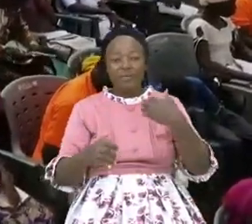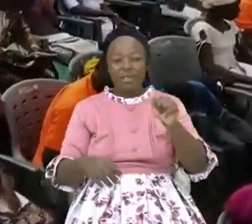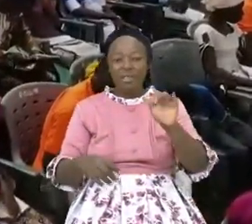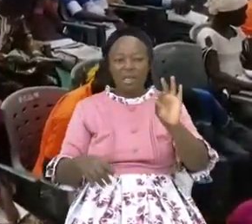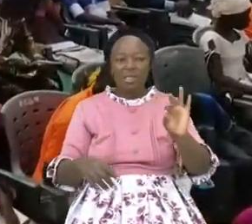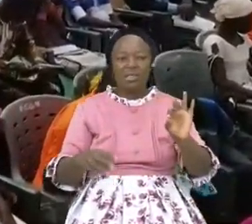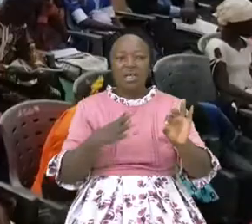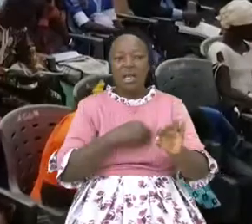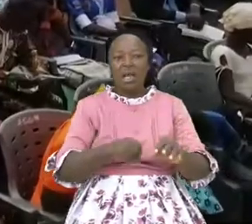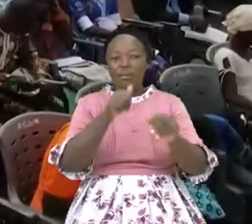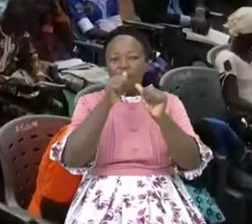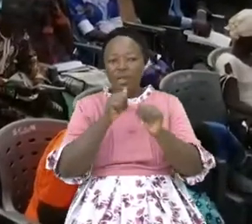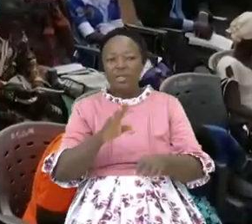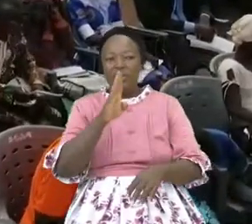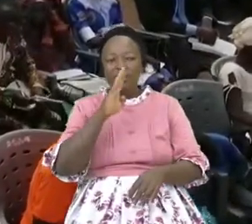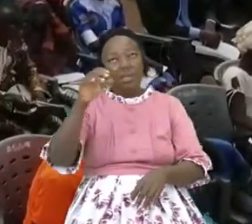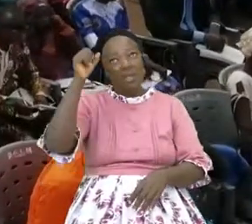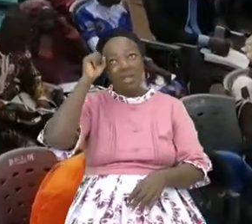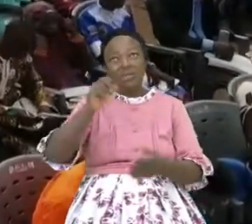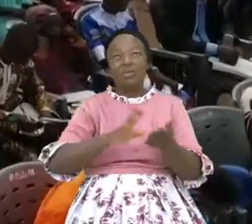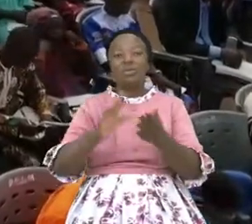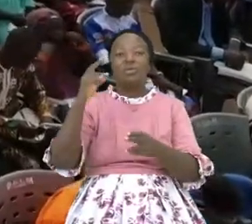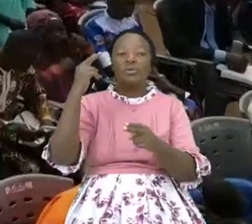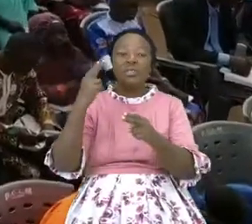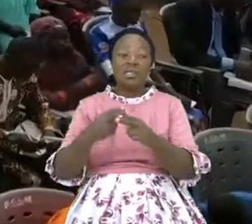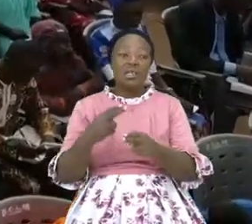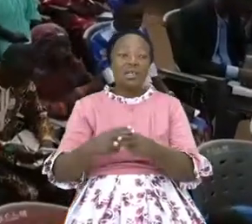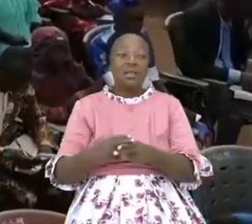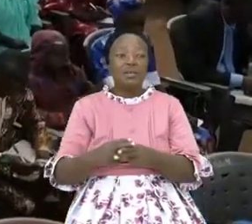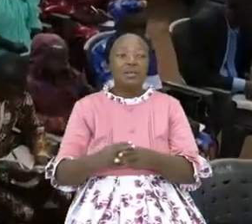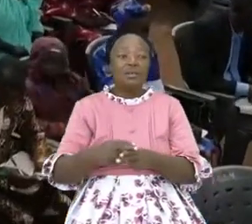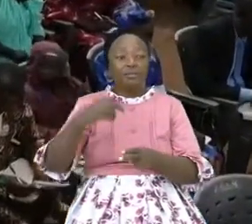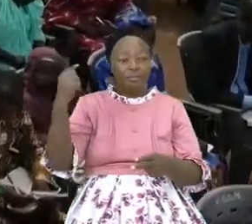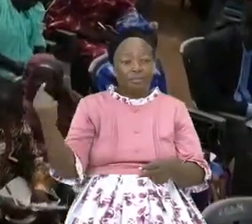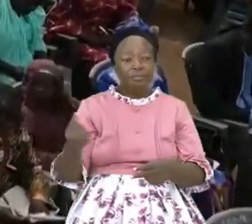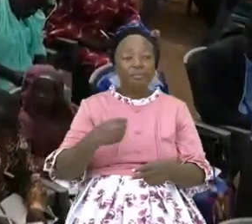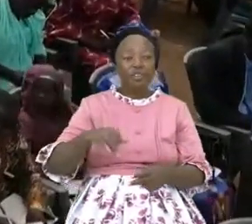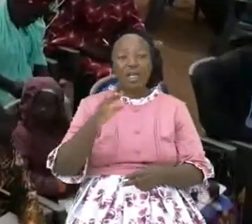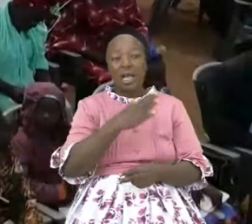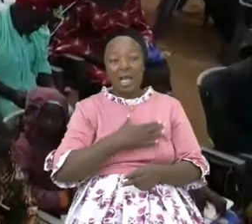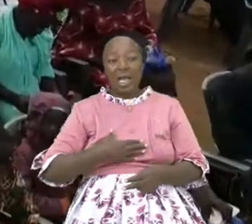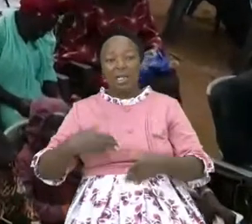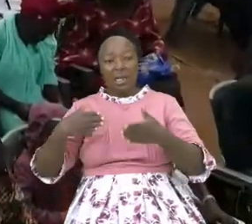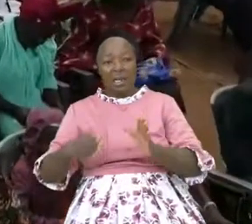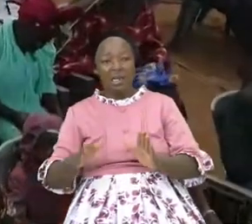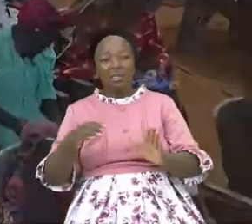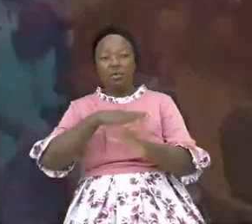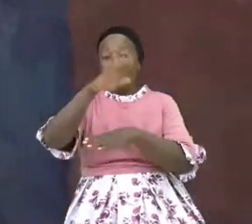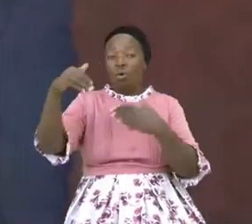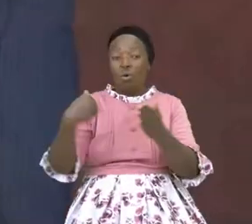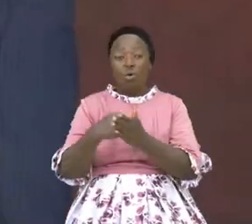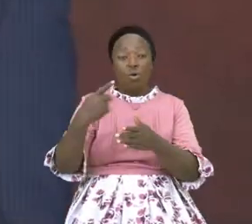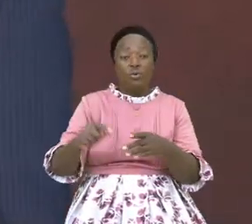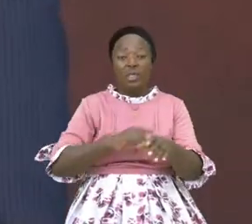in verse 19, and blessed be his glorious name forever, and let the whole